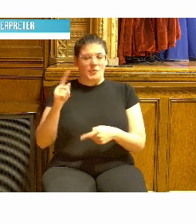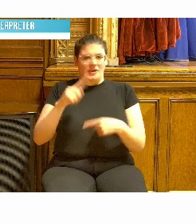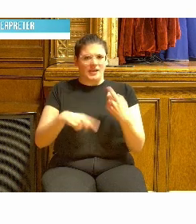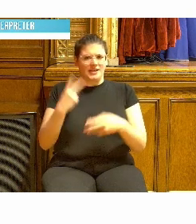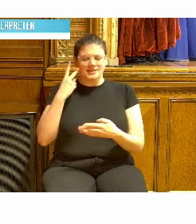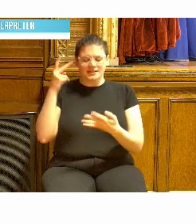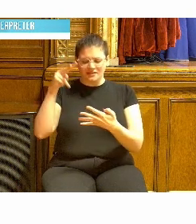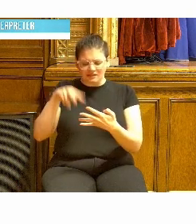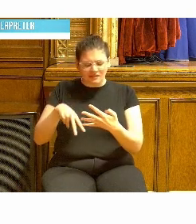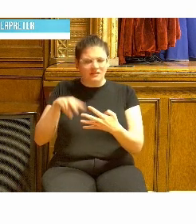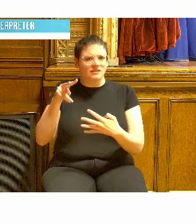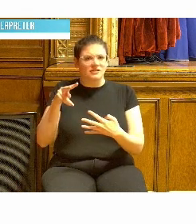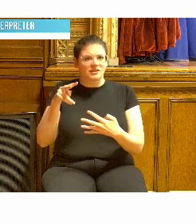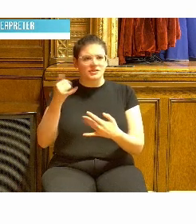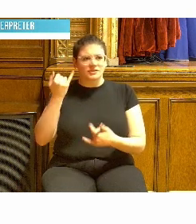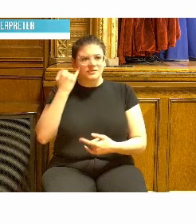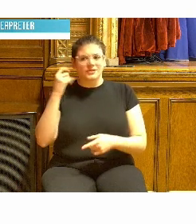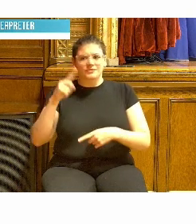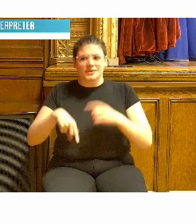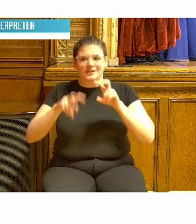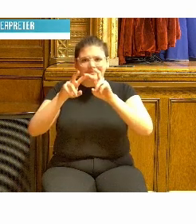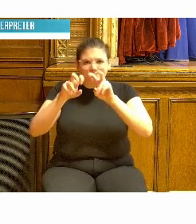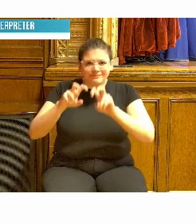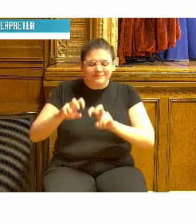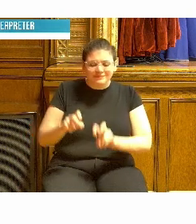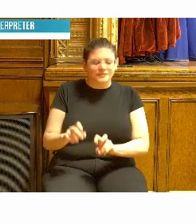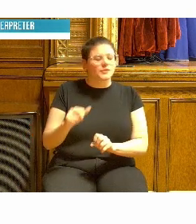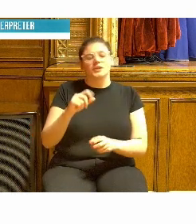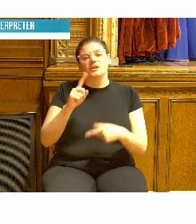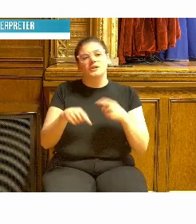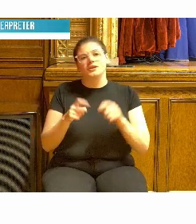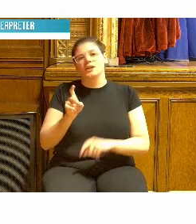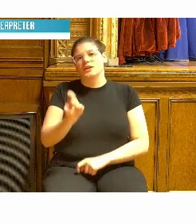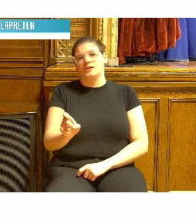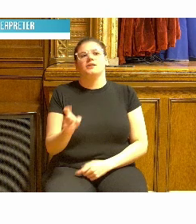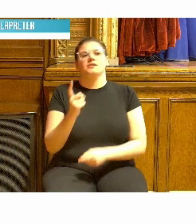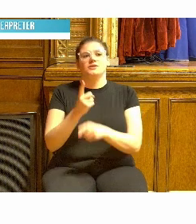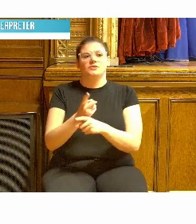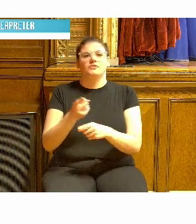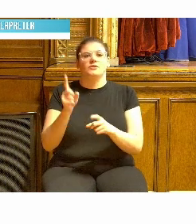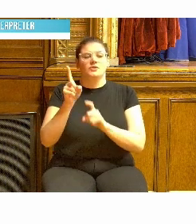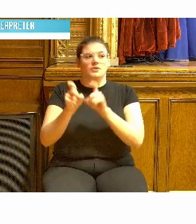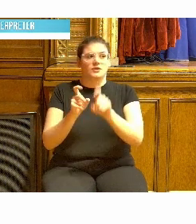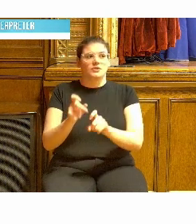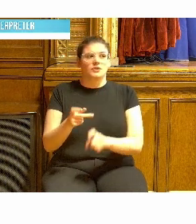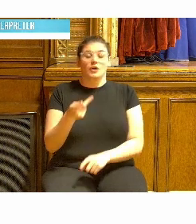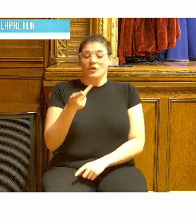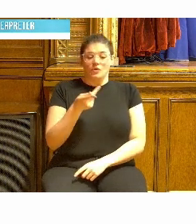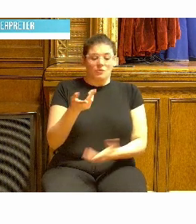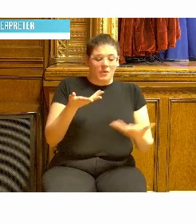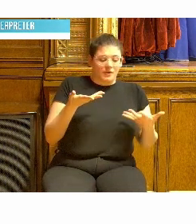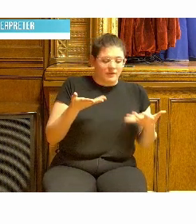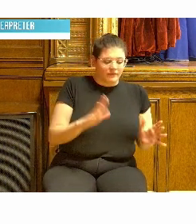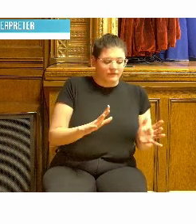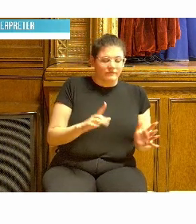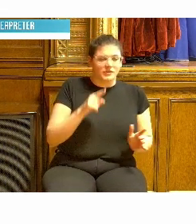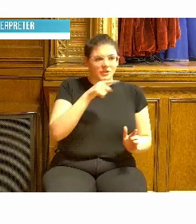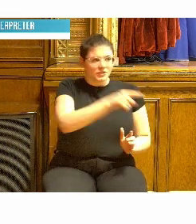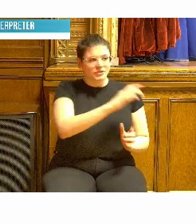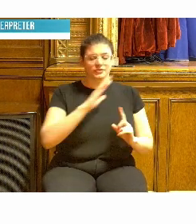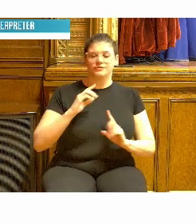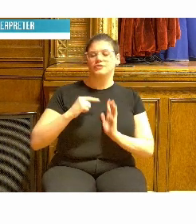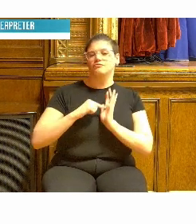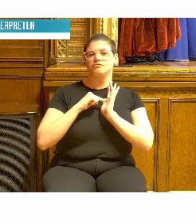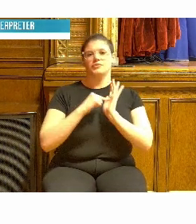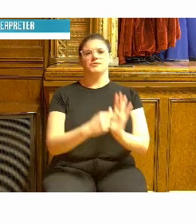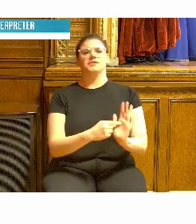this witness list, then we cannot ask questions, the appropriate questions that we want to ask. We are done being spoken for without being representing ourselves